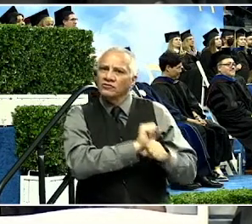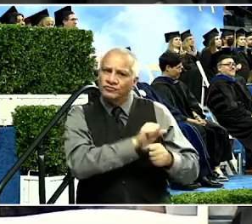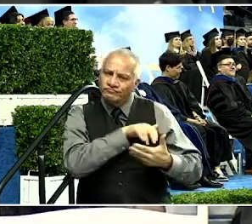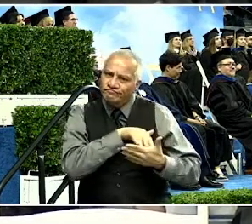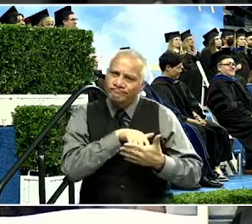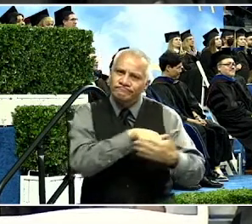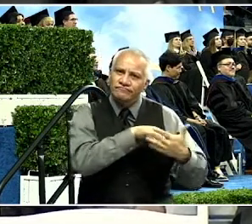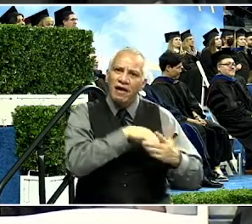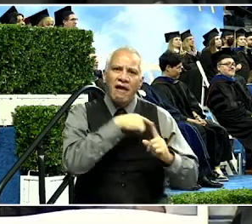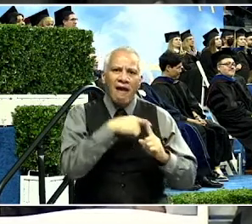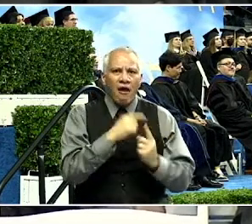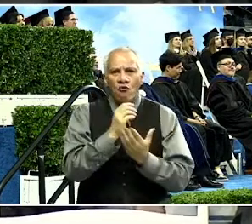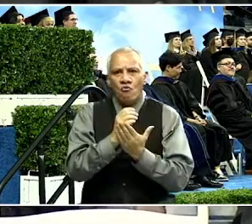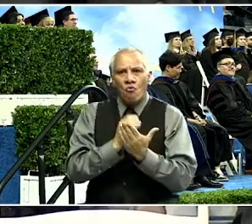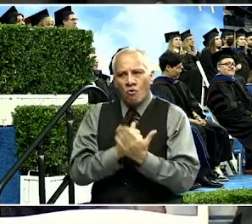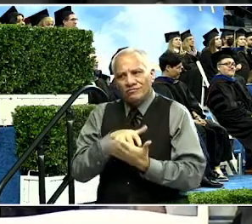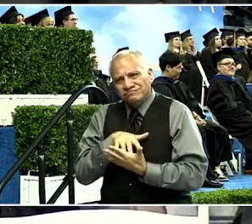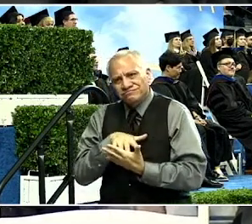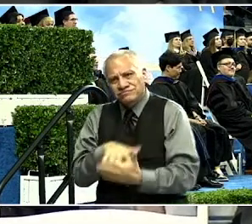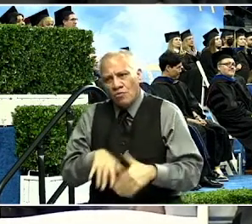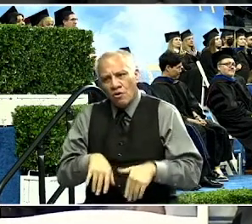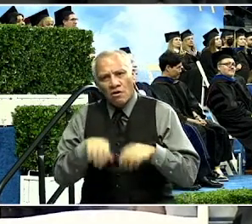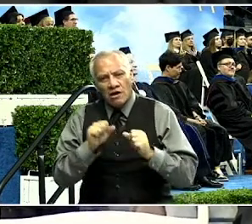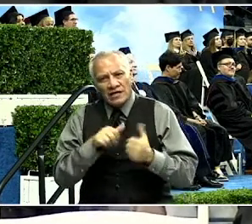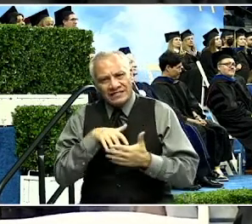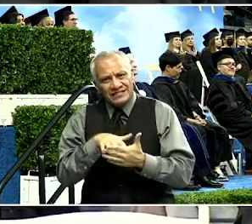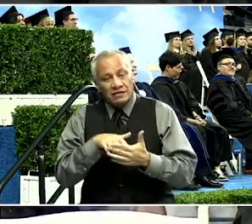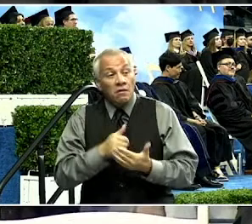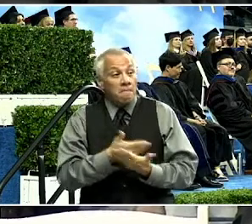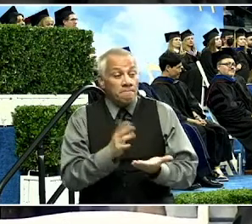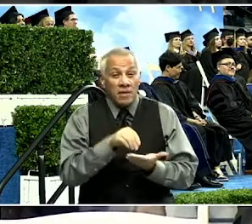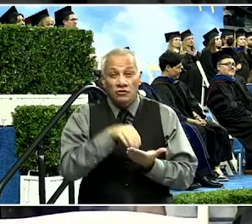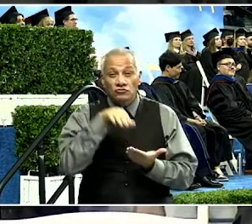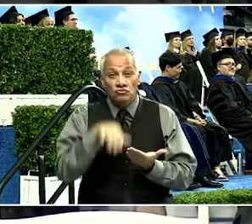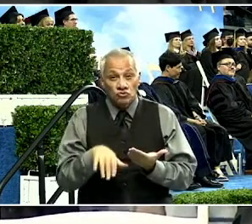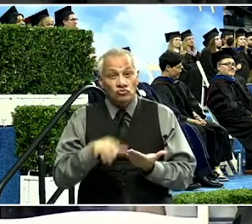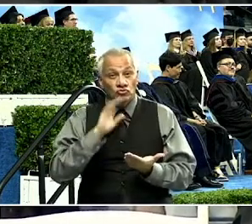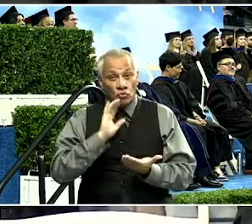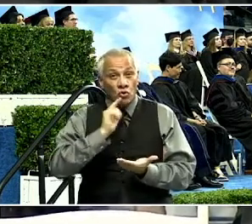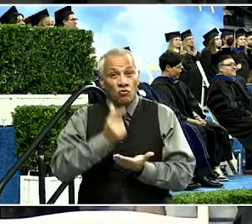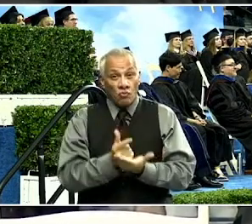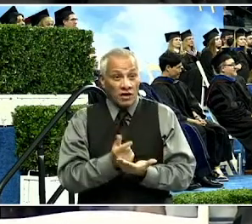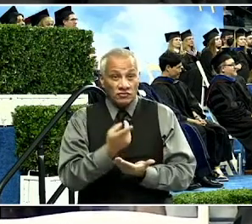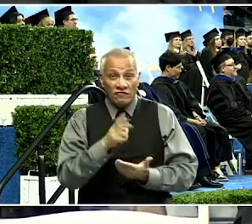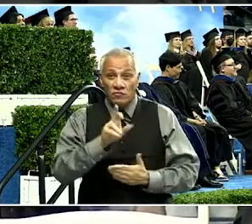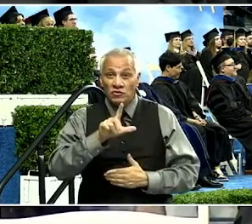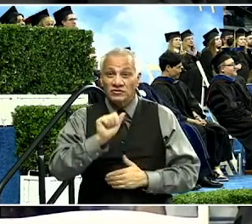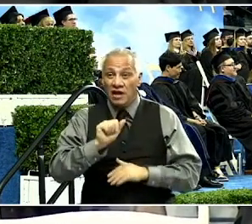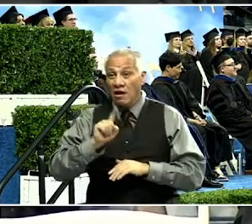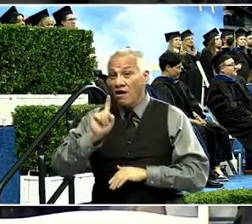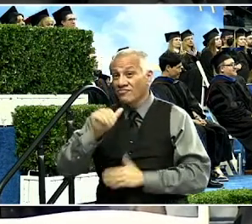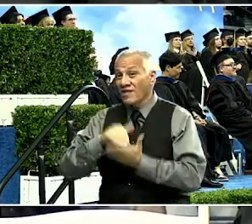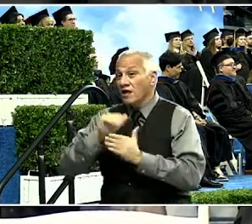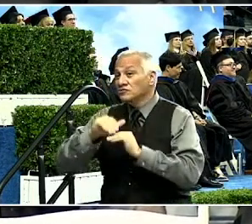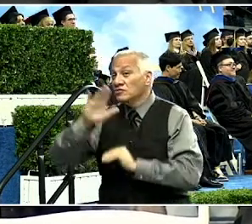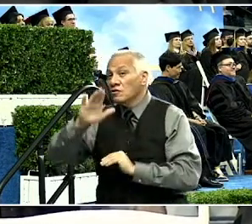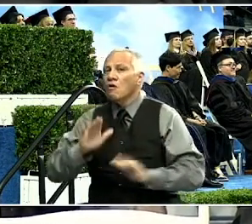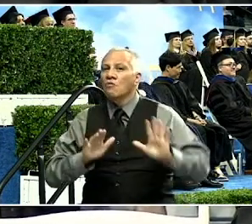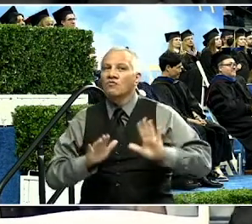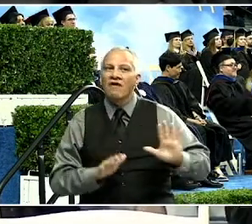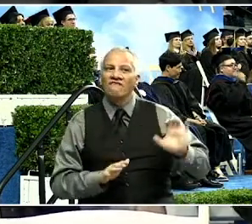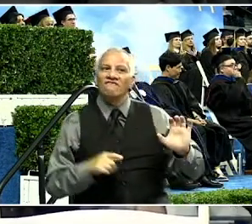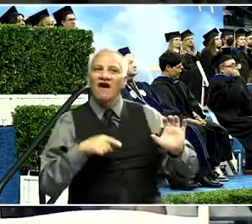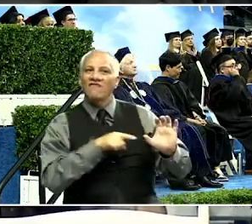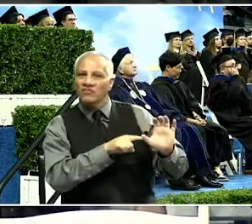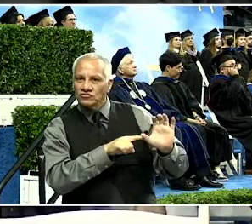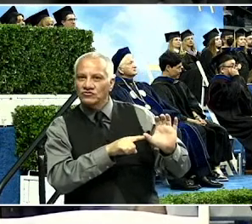of rigorous courses. Of the thousands of students who are graduating from UCLA this year, nearly 500 are